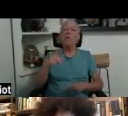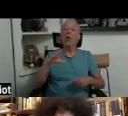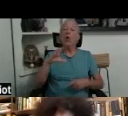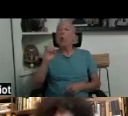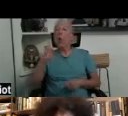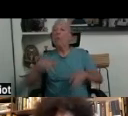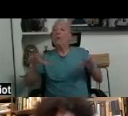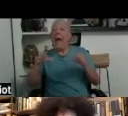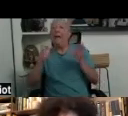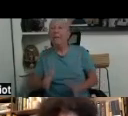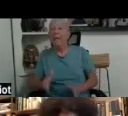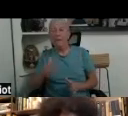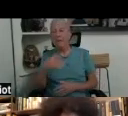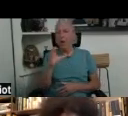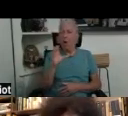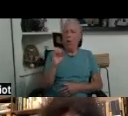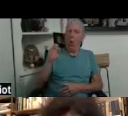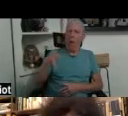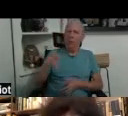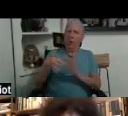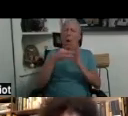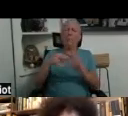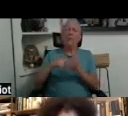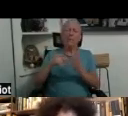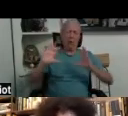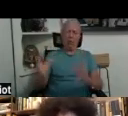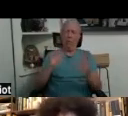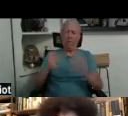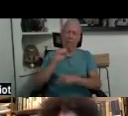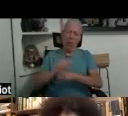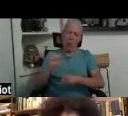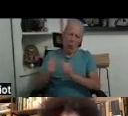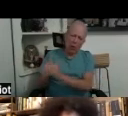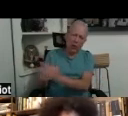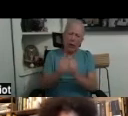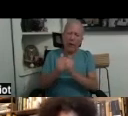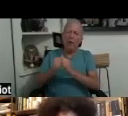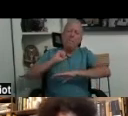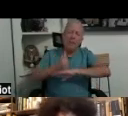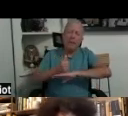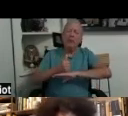a cooperative is a group of people working together on the basis of cooperative